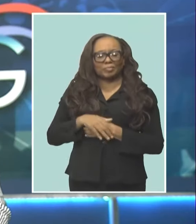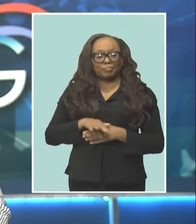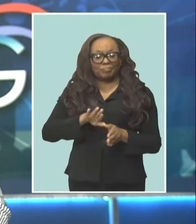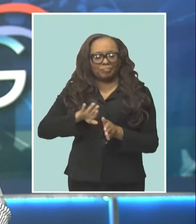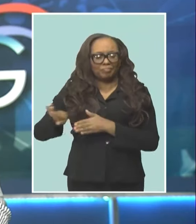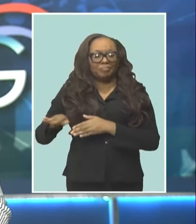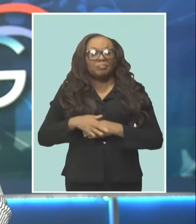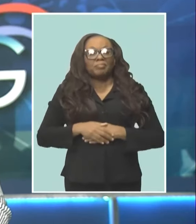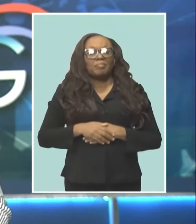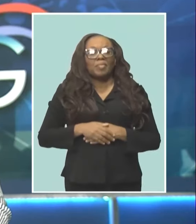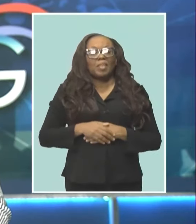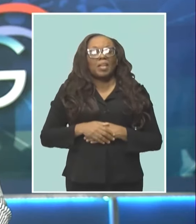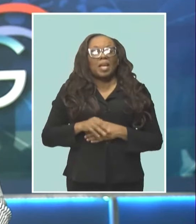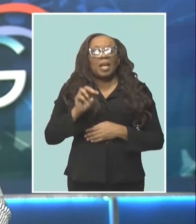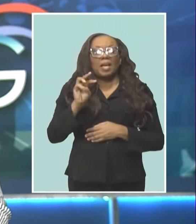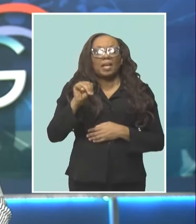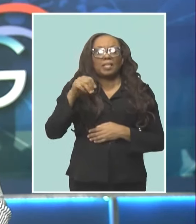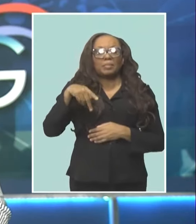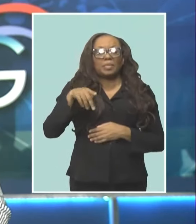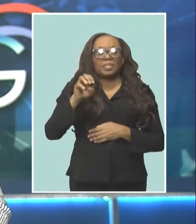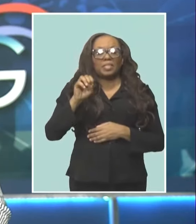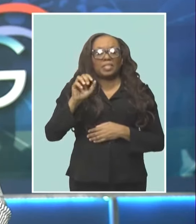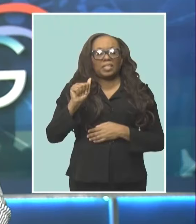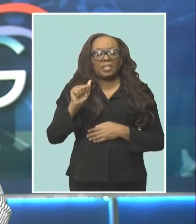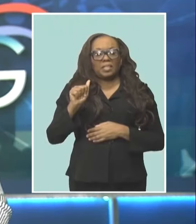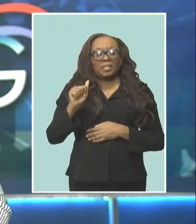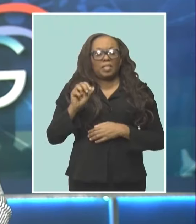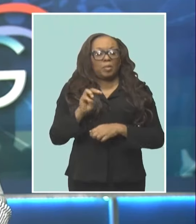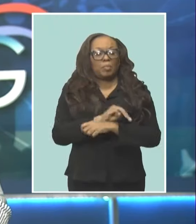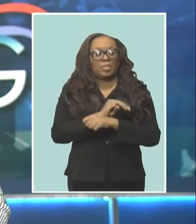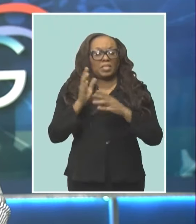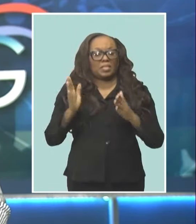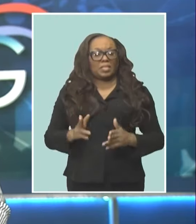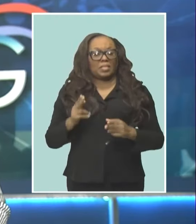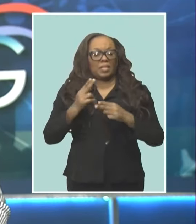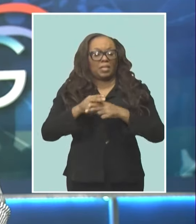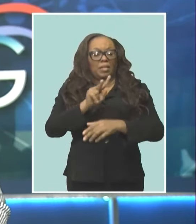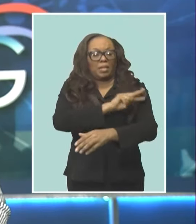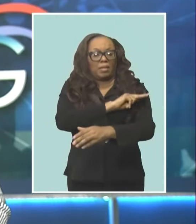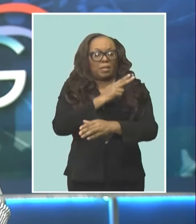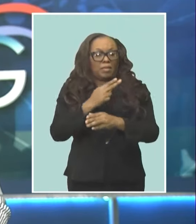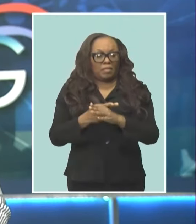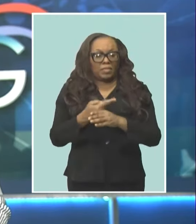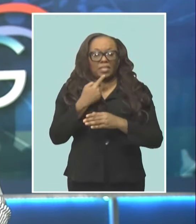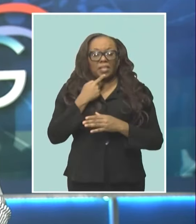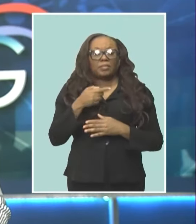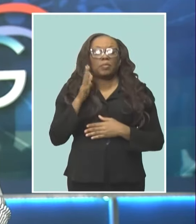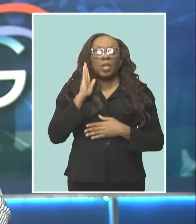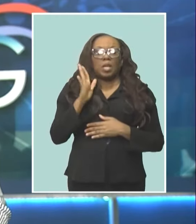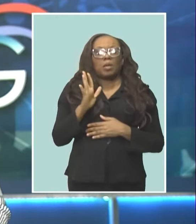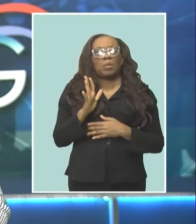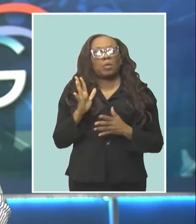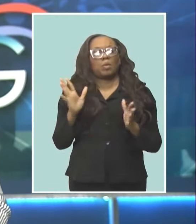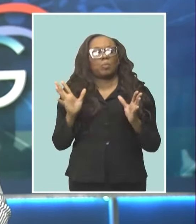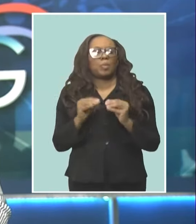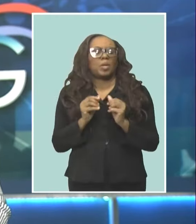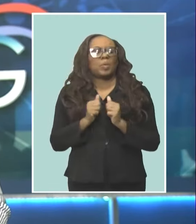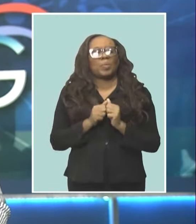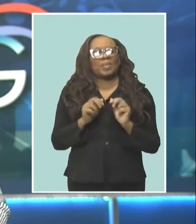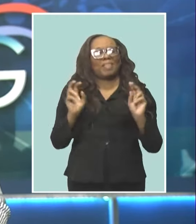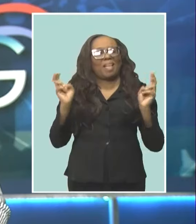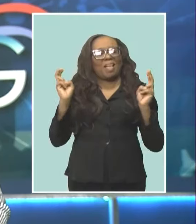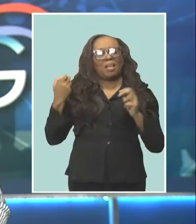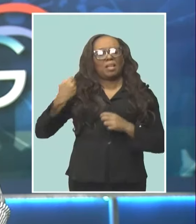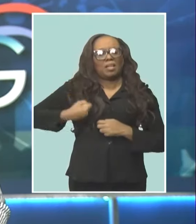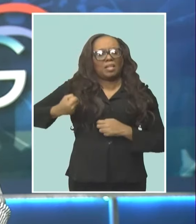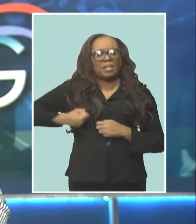People Empowerment, Elder Affairs Kirk Humphrey, has stated his intention to meet with so-called gangsters to discuss the